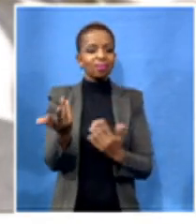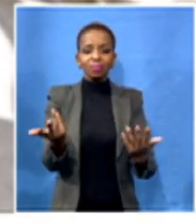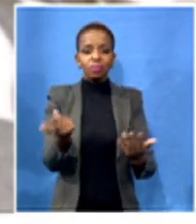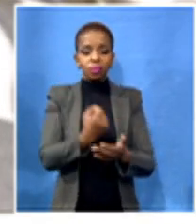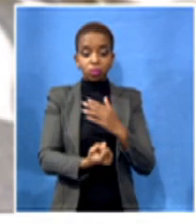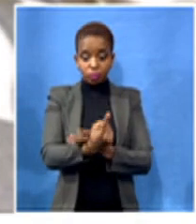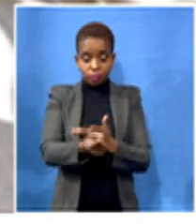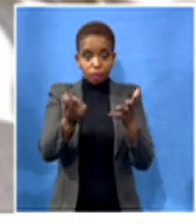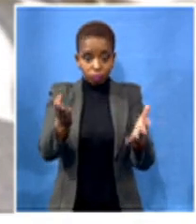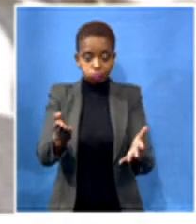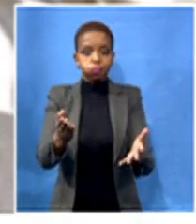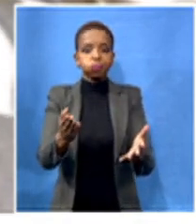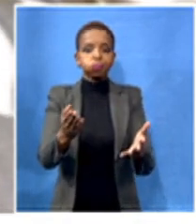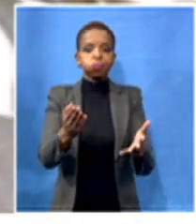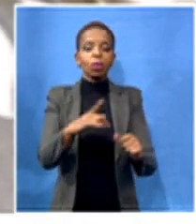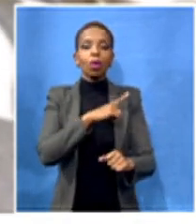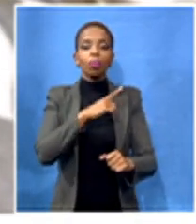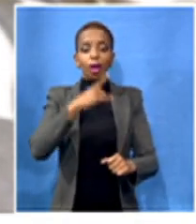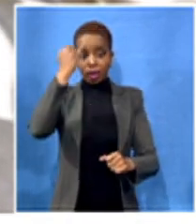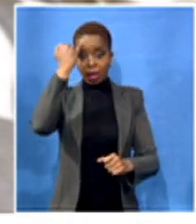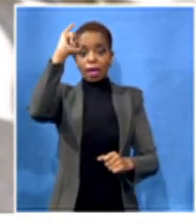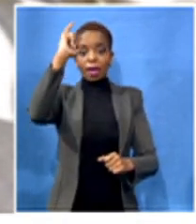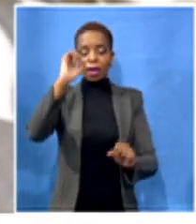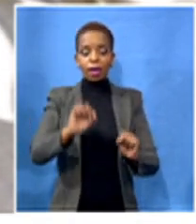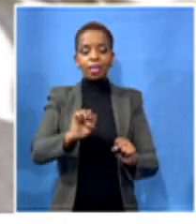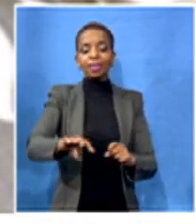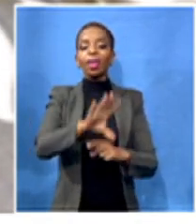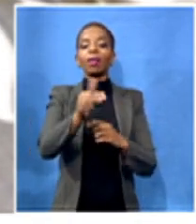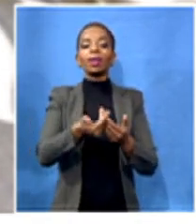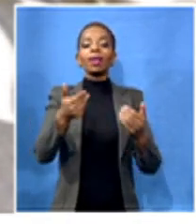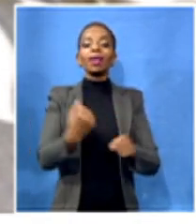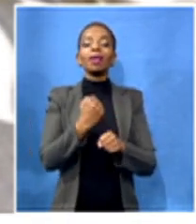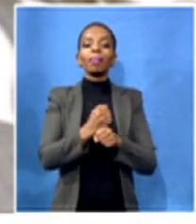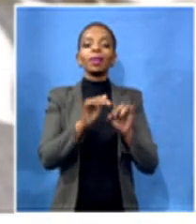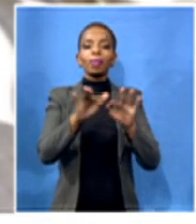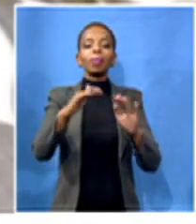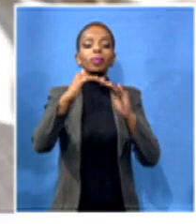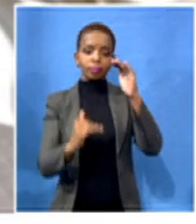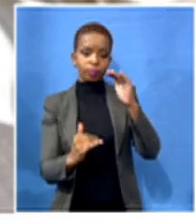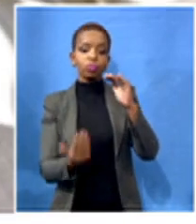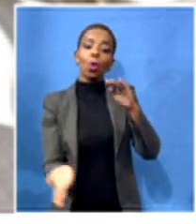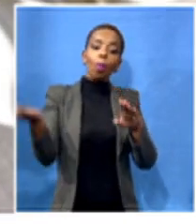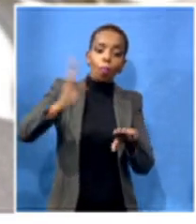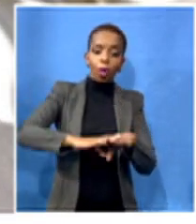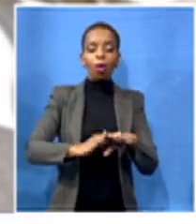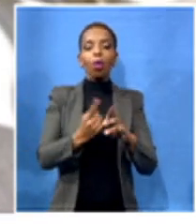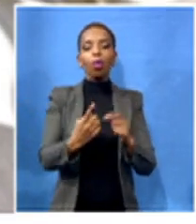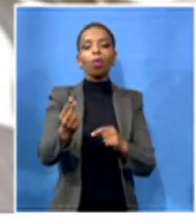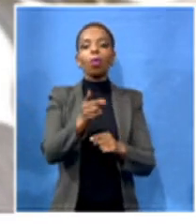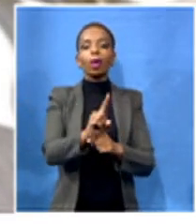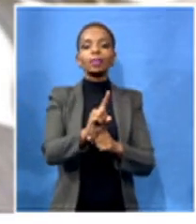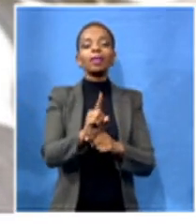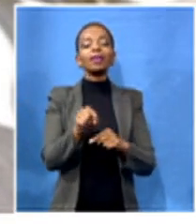on making people unequal. On top of that, you added a layer of apartheid, which was